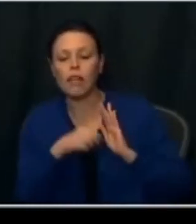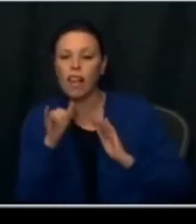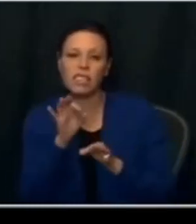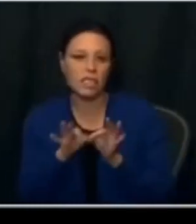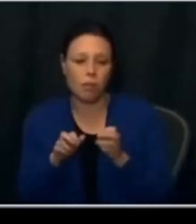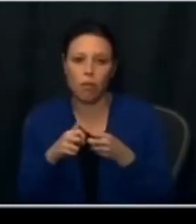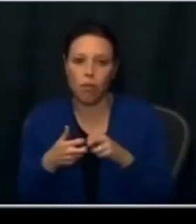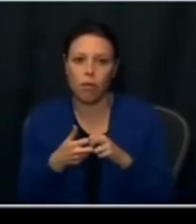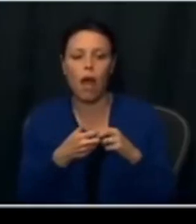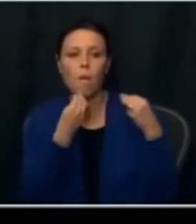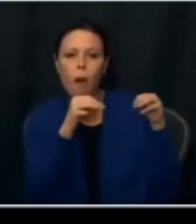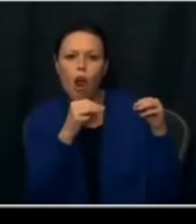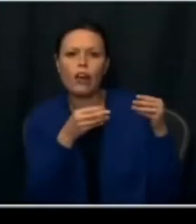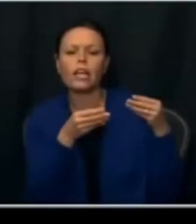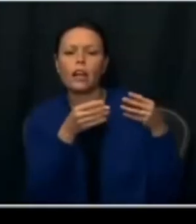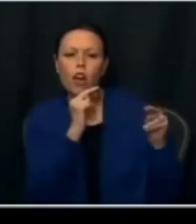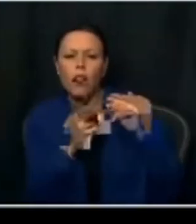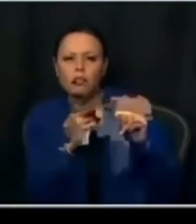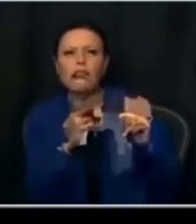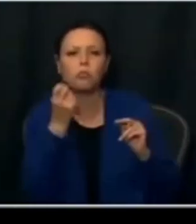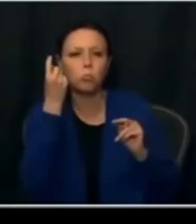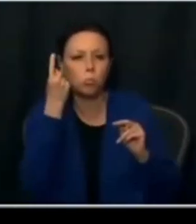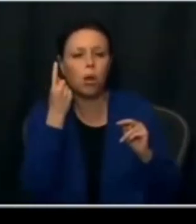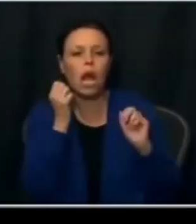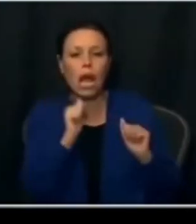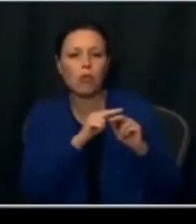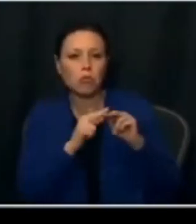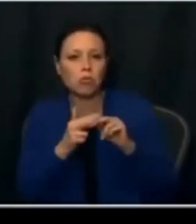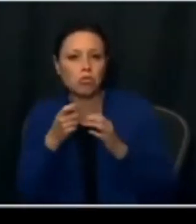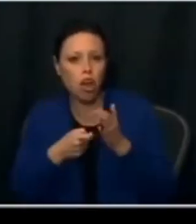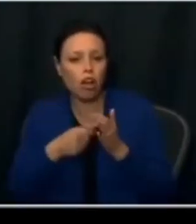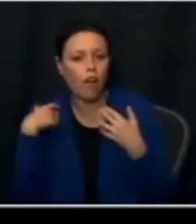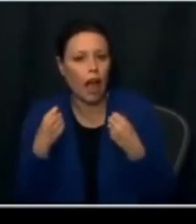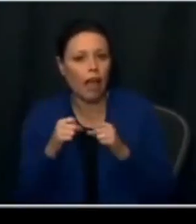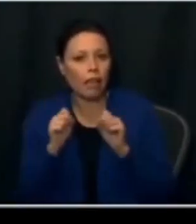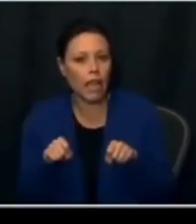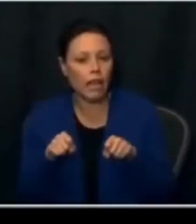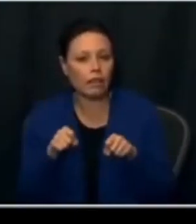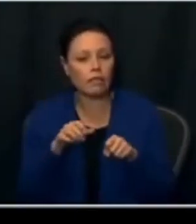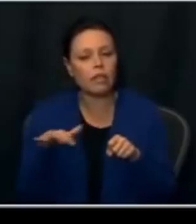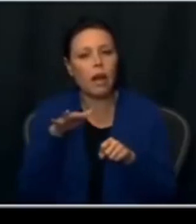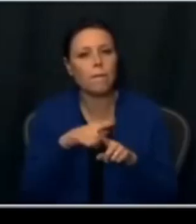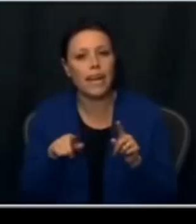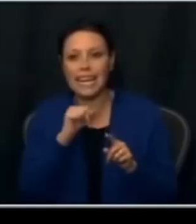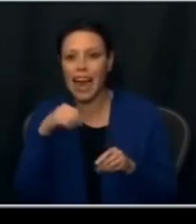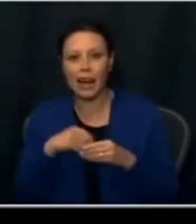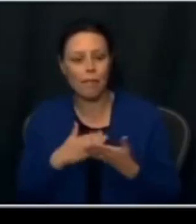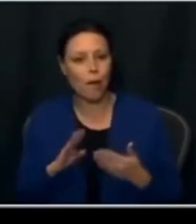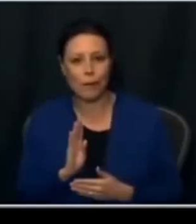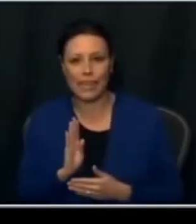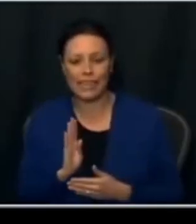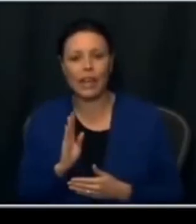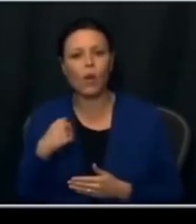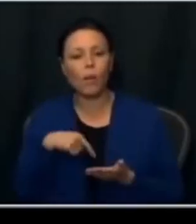market forces and negotiations that serve to reduce costs in other parts of the healthcare system, it just doesn't exist in Part B, which